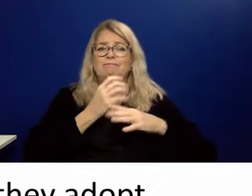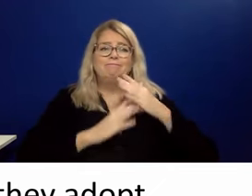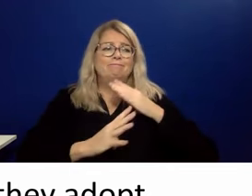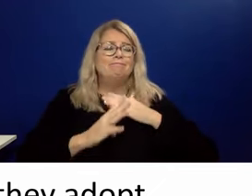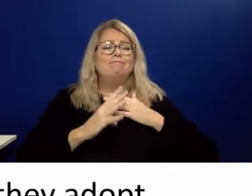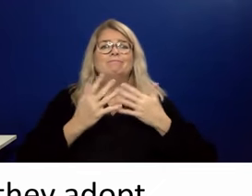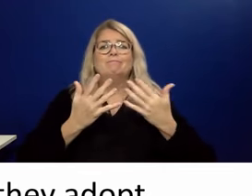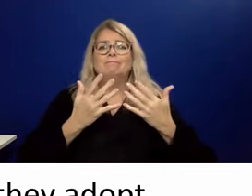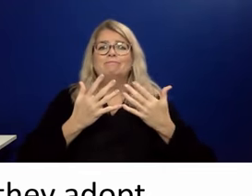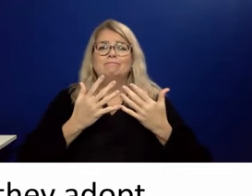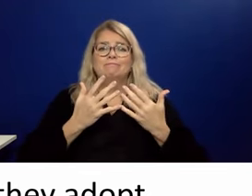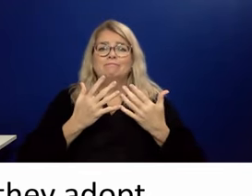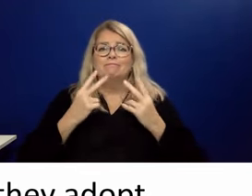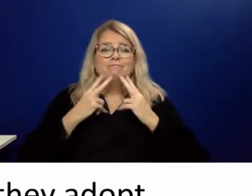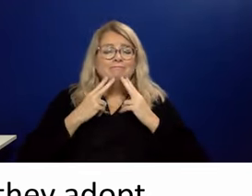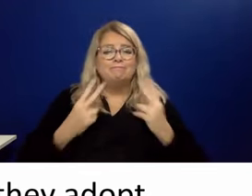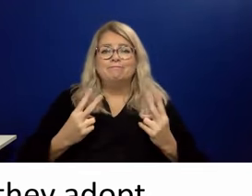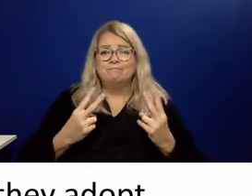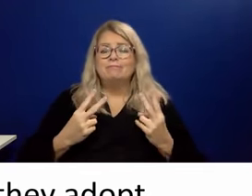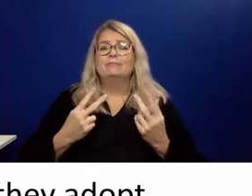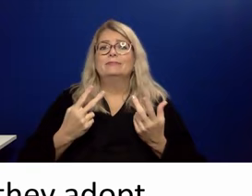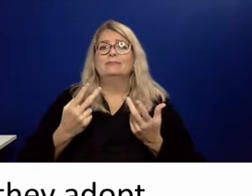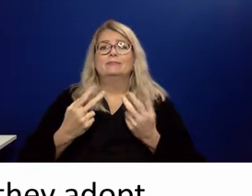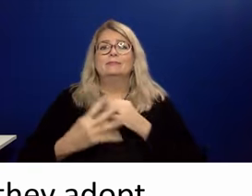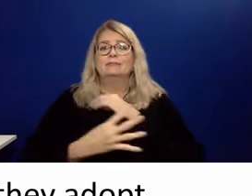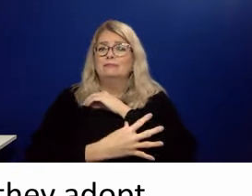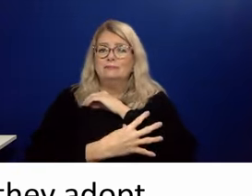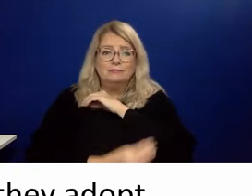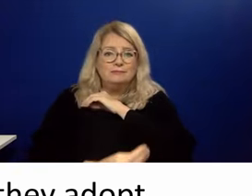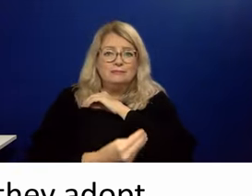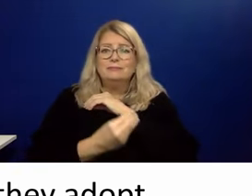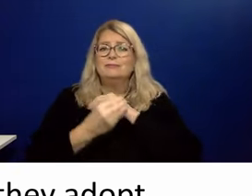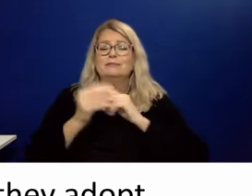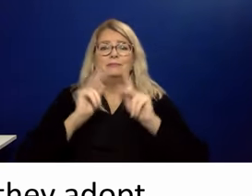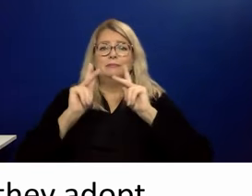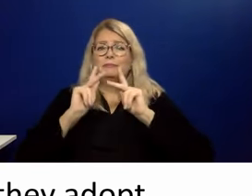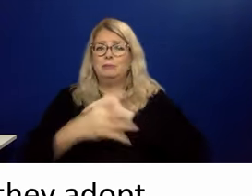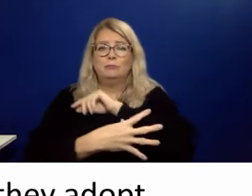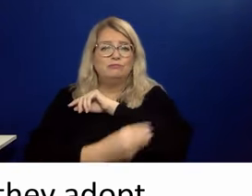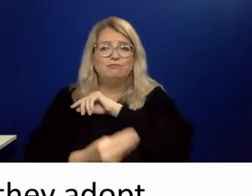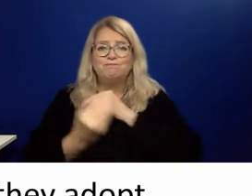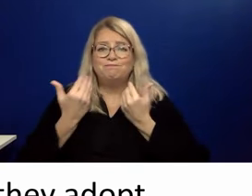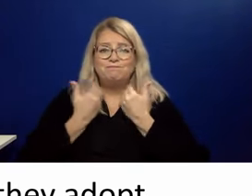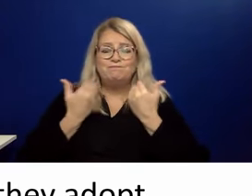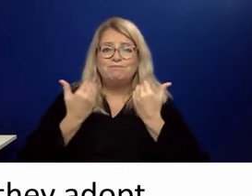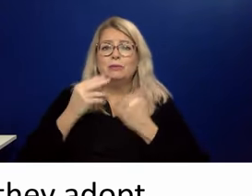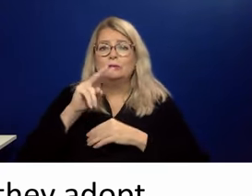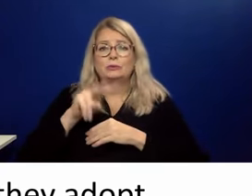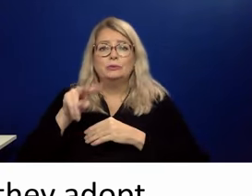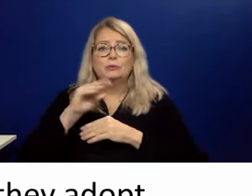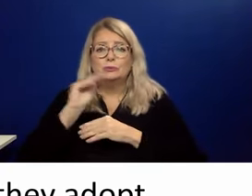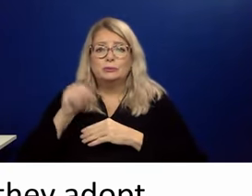Fresno, right? Our poverty rate, many of you know this, about 22%, maybe